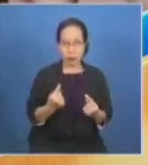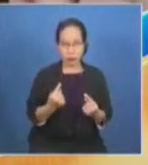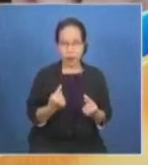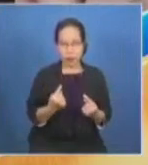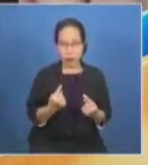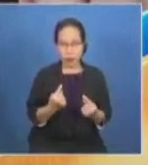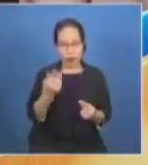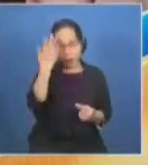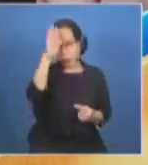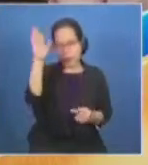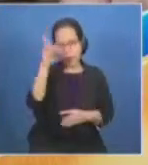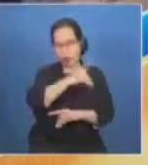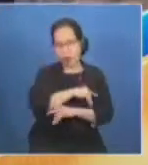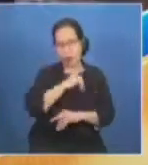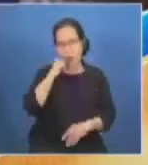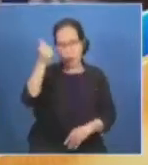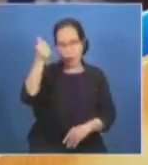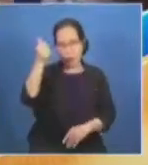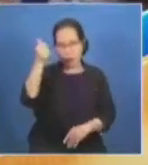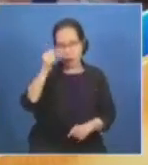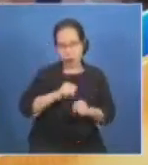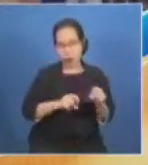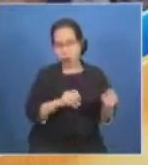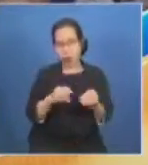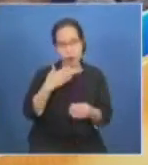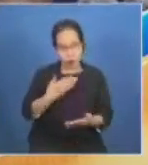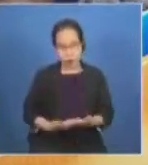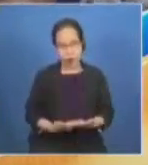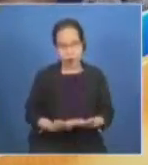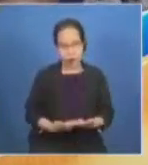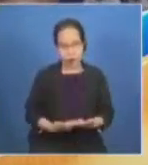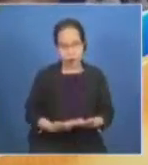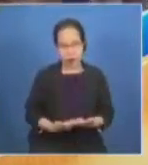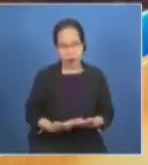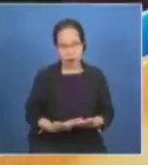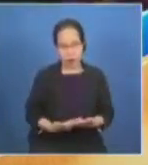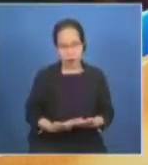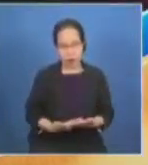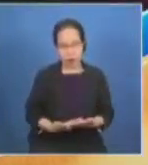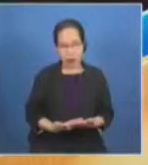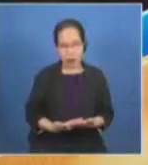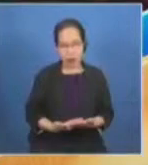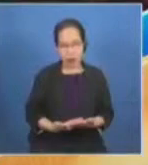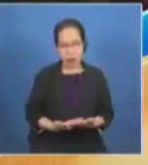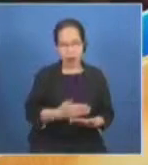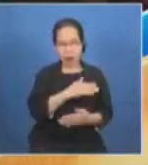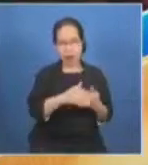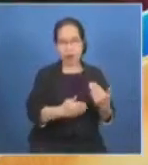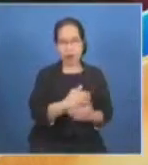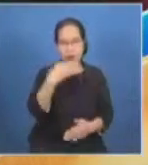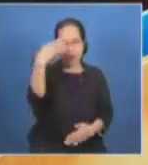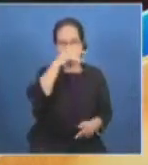don't think about yourself. Think about tomorrow. For as long as we can do good to our fellow men.